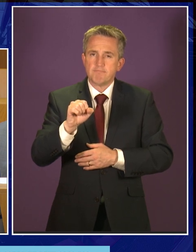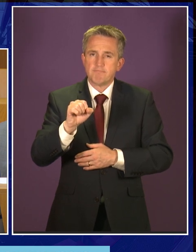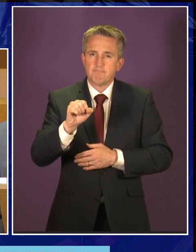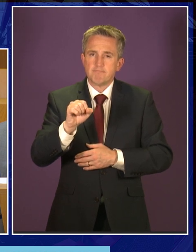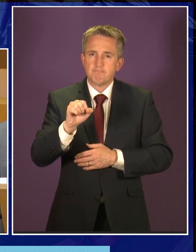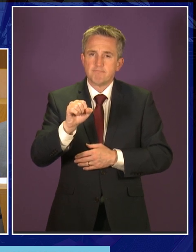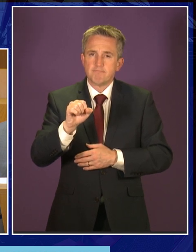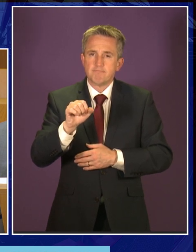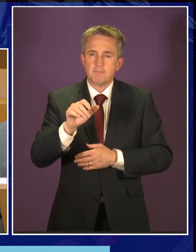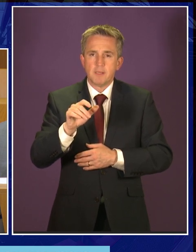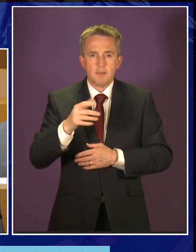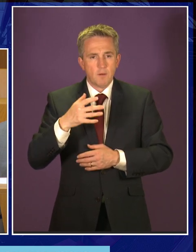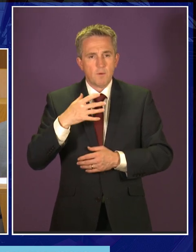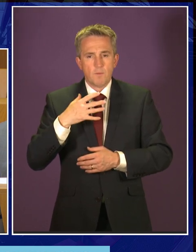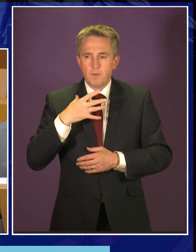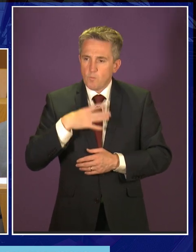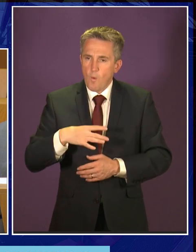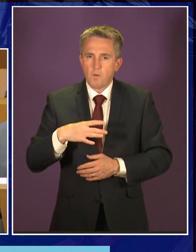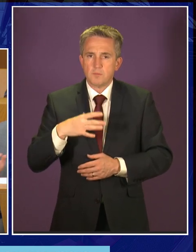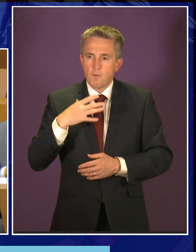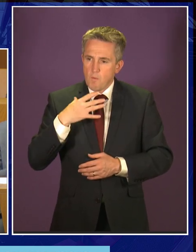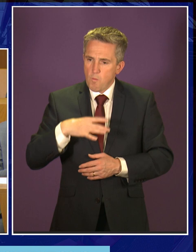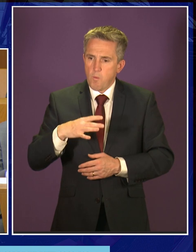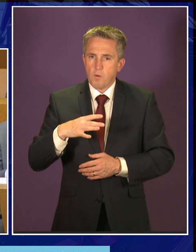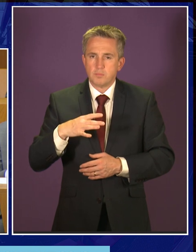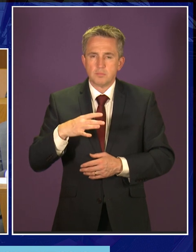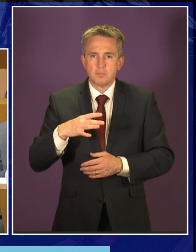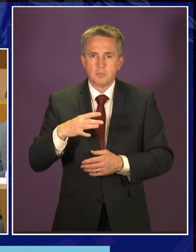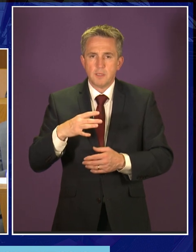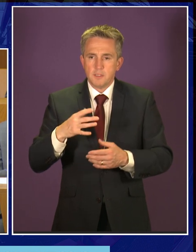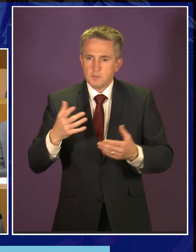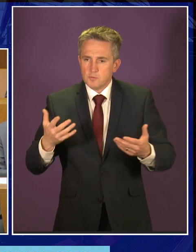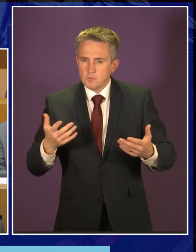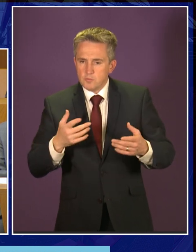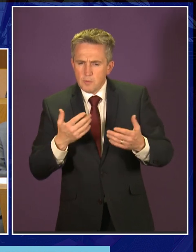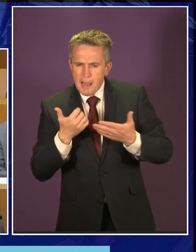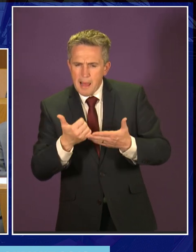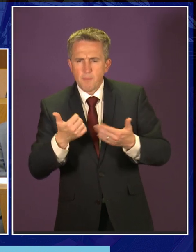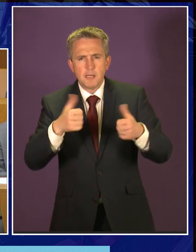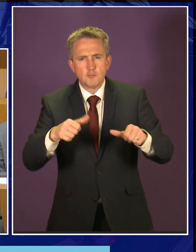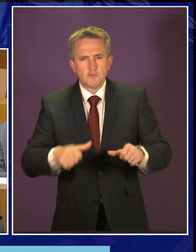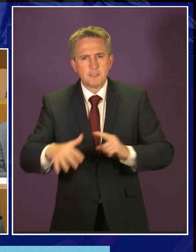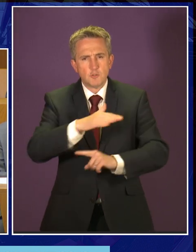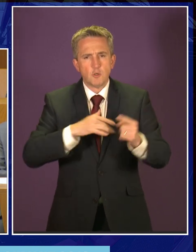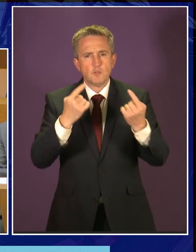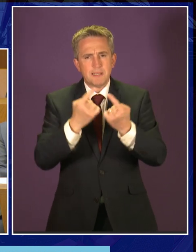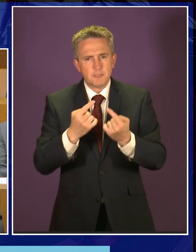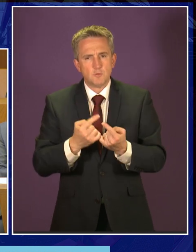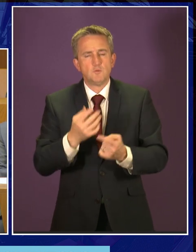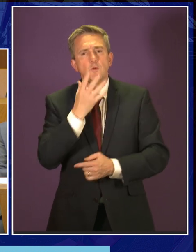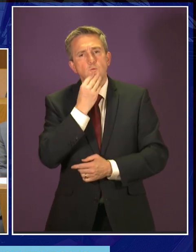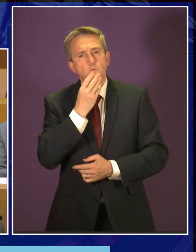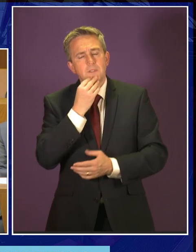to actively respond to and keenly serve social issues. Culture Vision